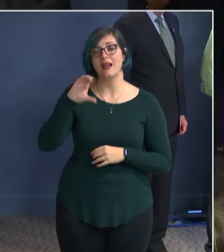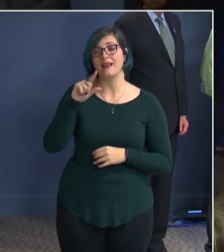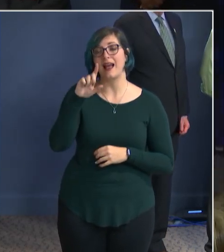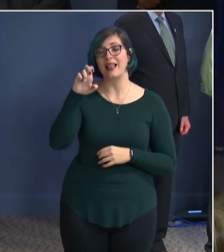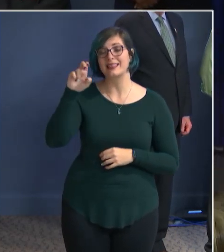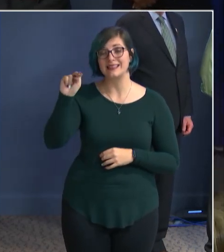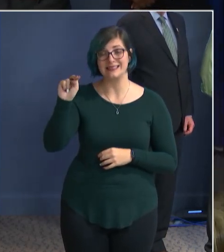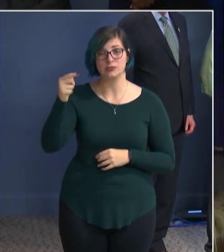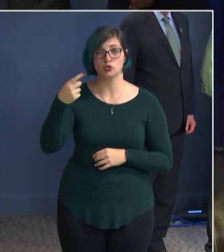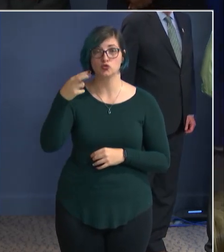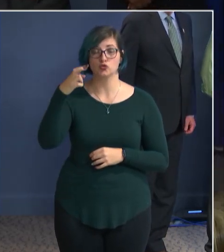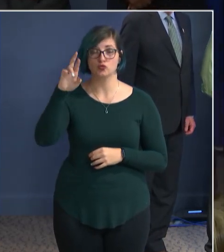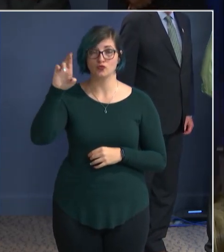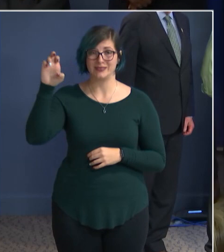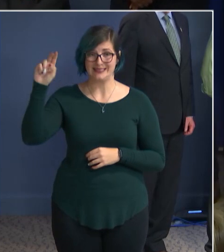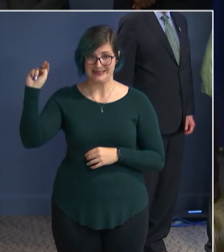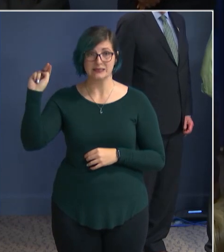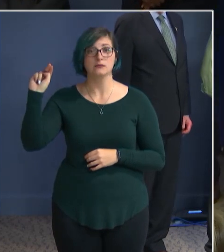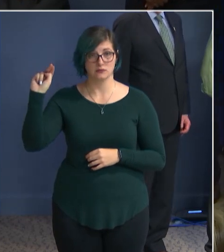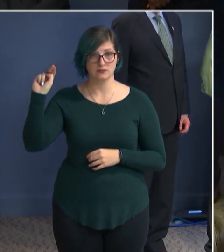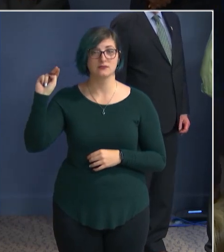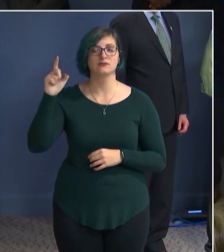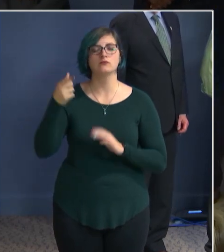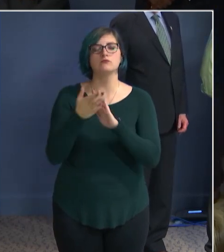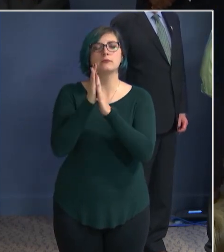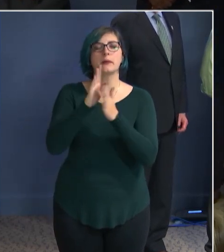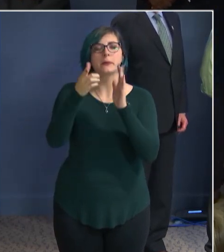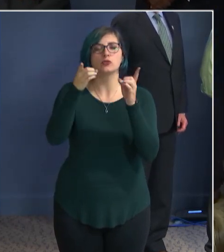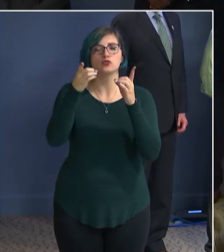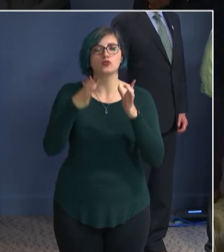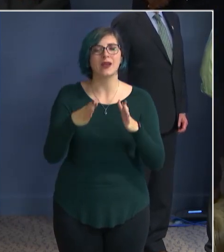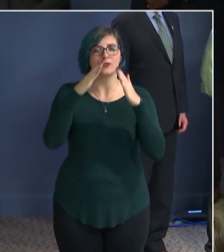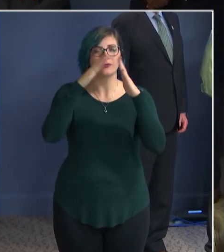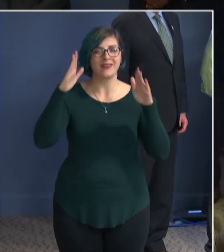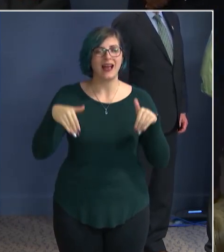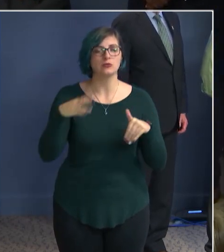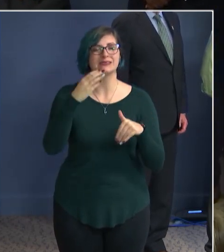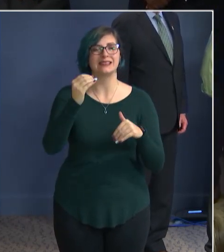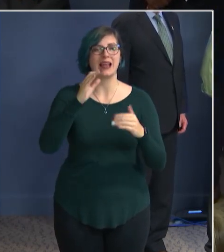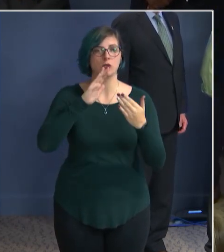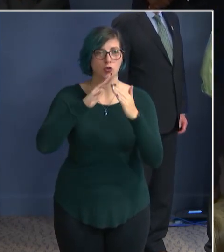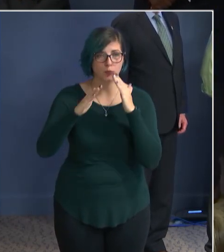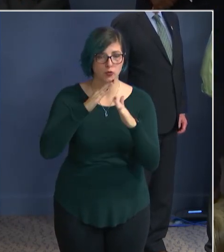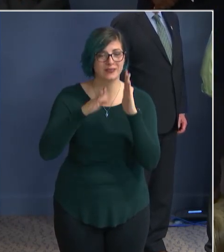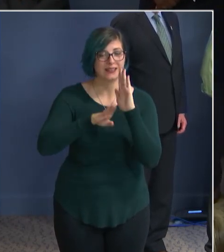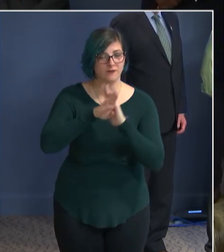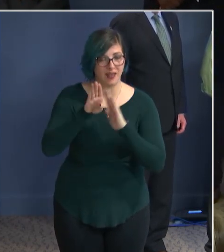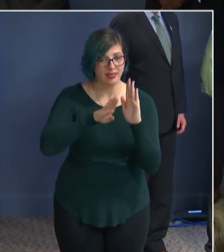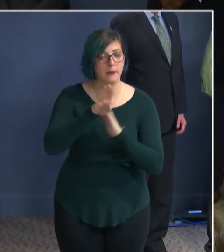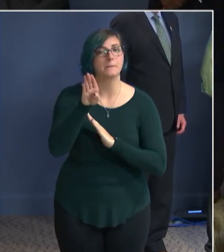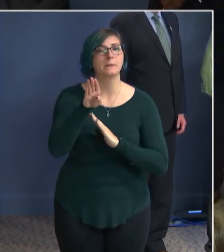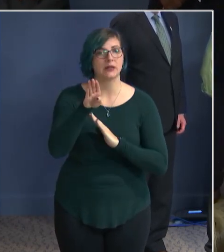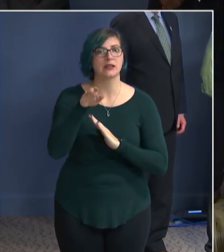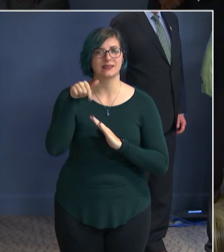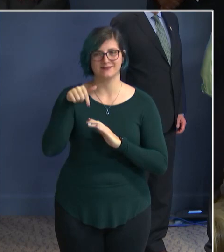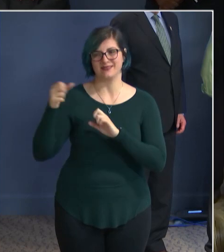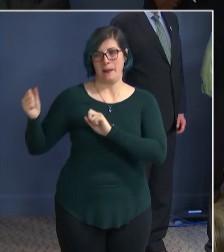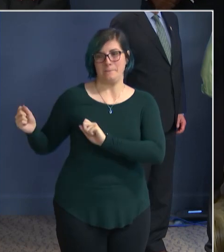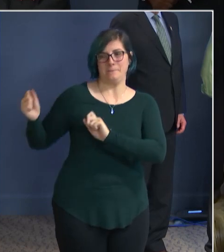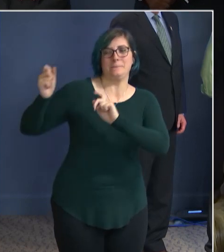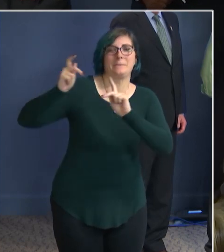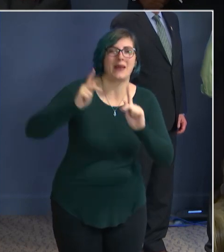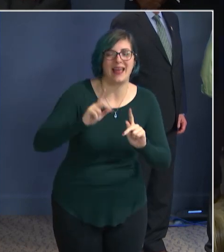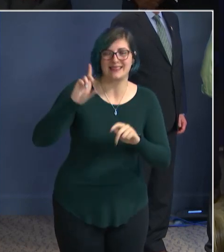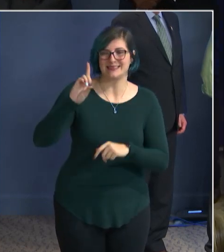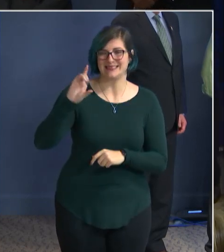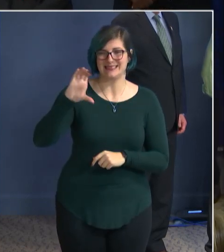Green. Colleen Green is being appointed as the Director of Housing and Community Development, and this is a return to DHCD